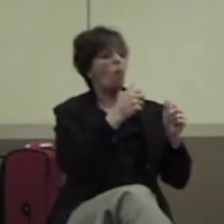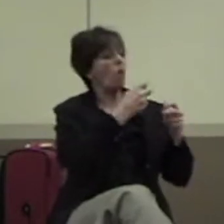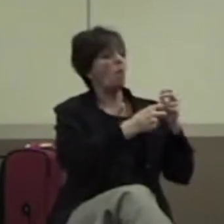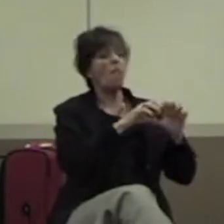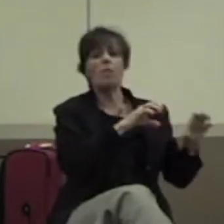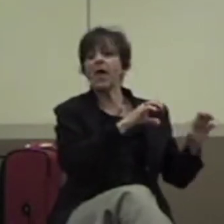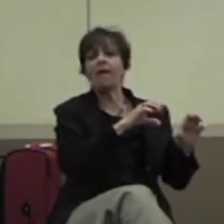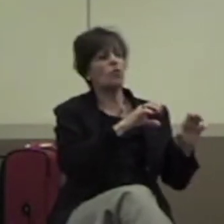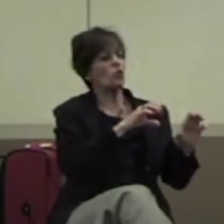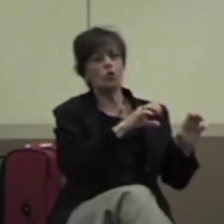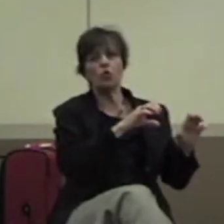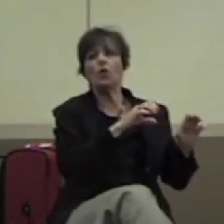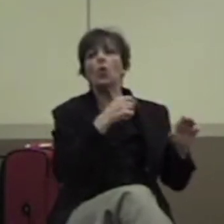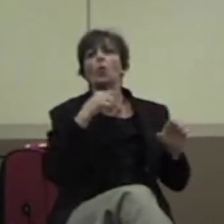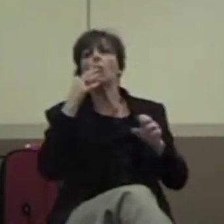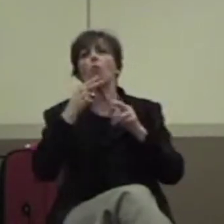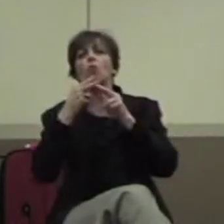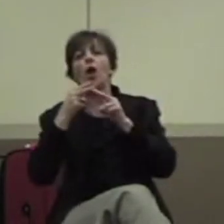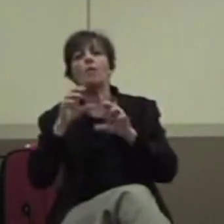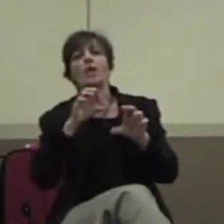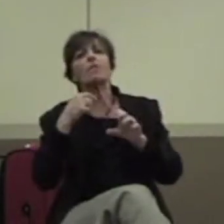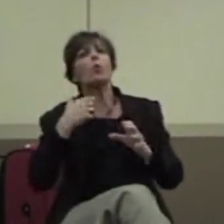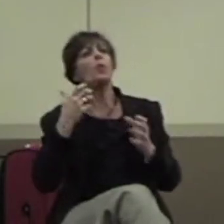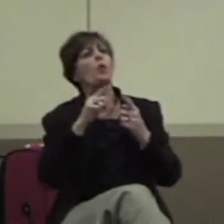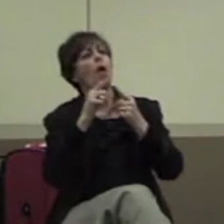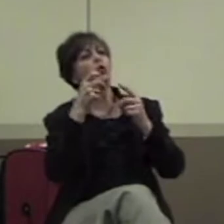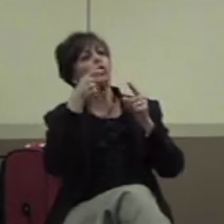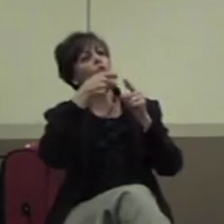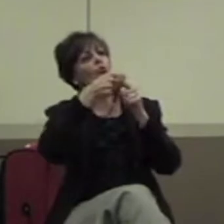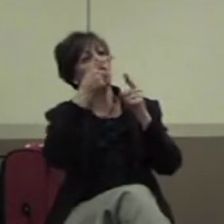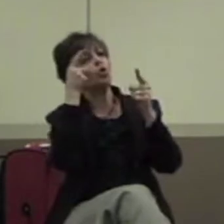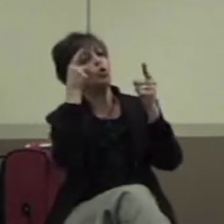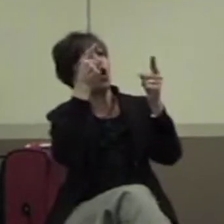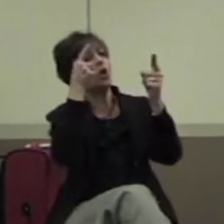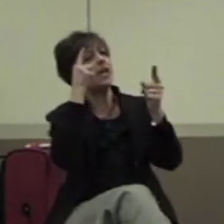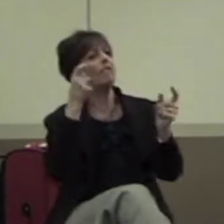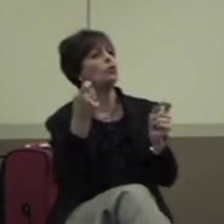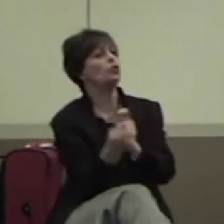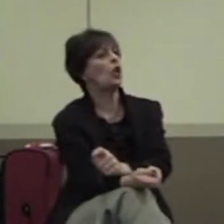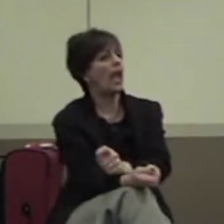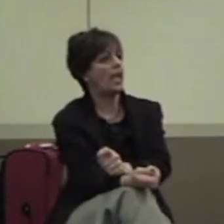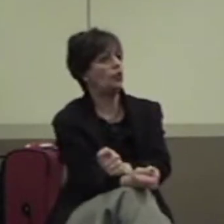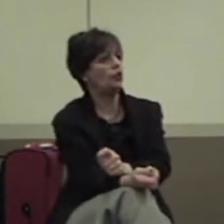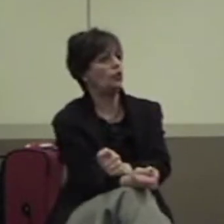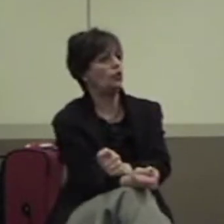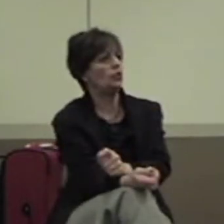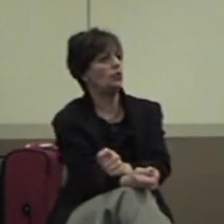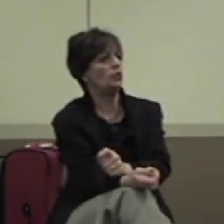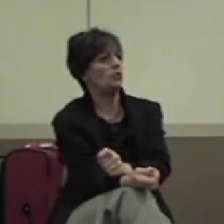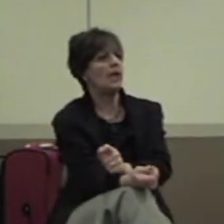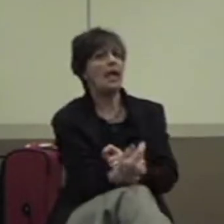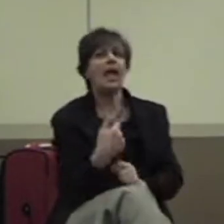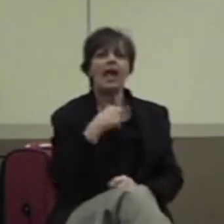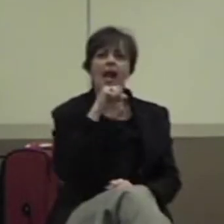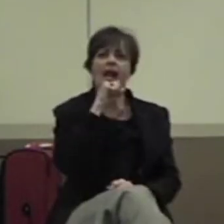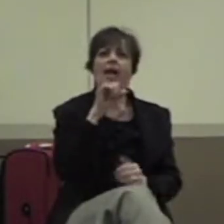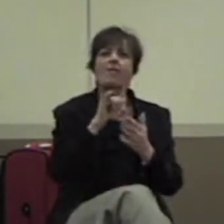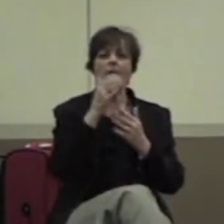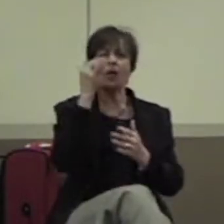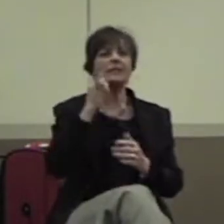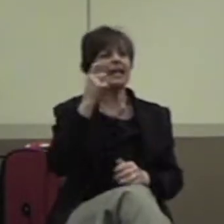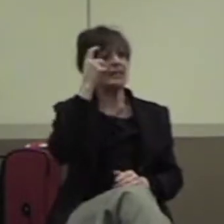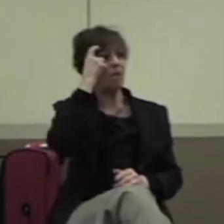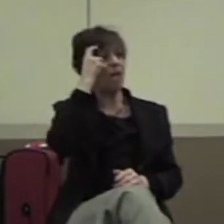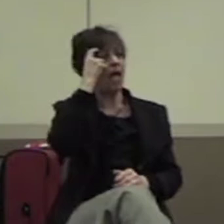or problem behavior anymore. We're going to call it the behavior we'd like to target for change. And I love that, because that's a